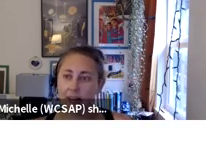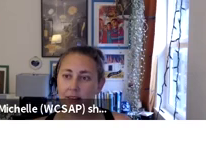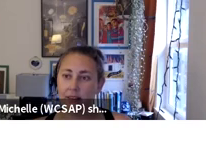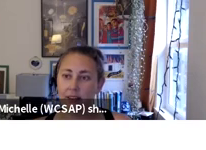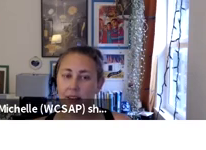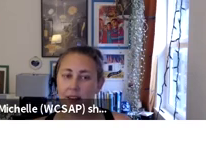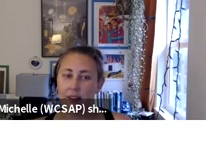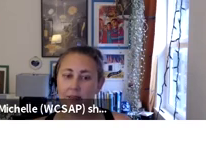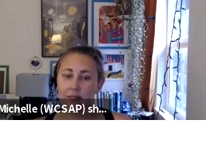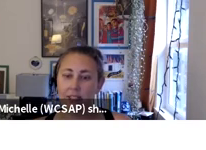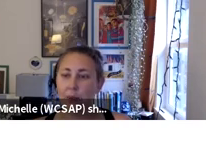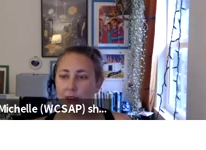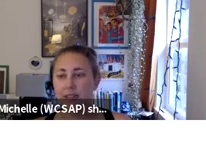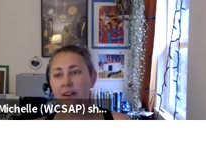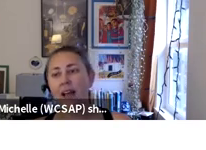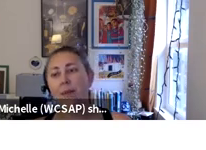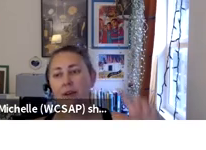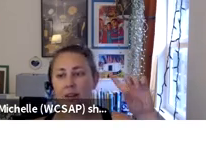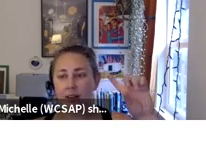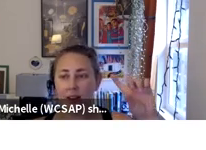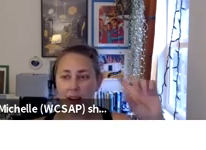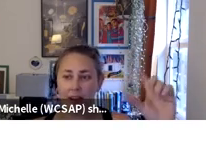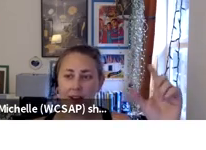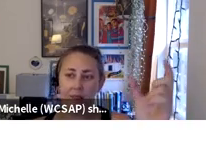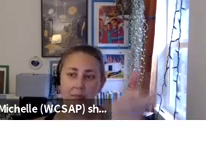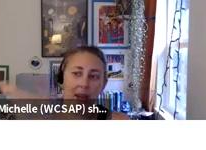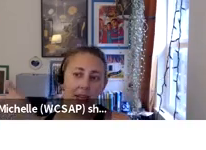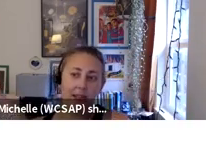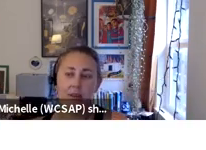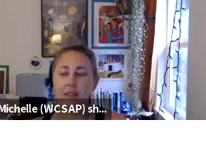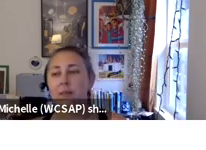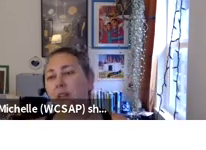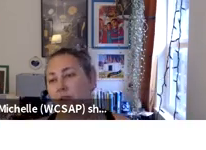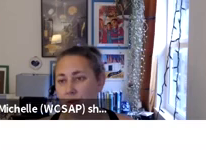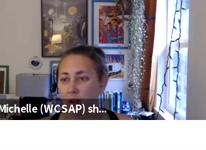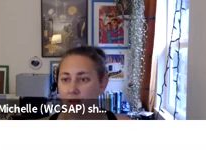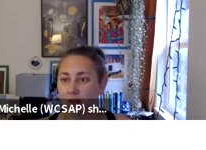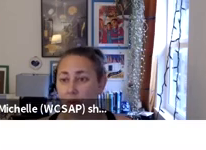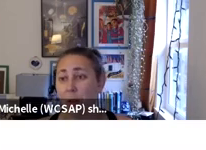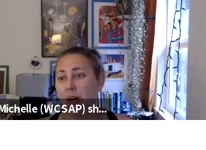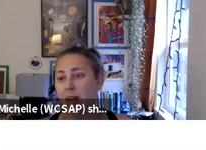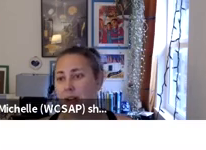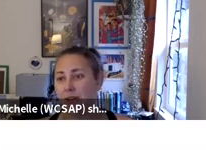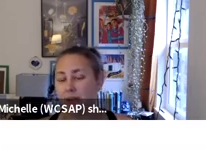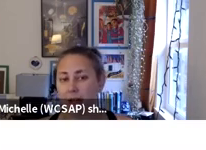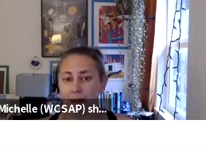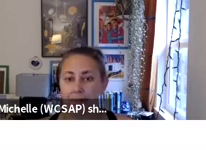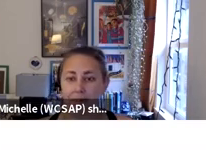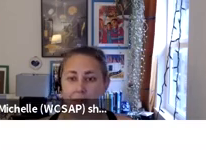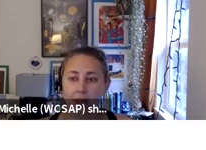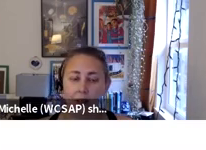taking terrible things that have happened and making them into something useful or more productive.